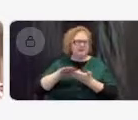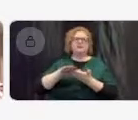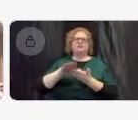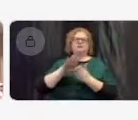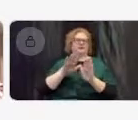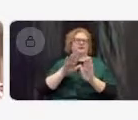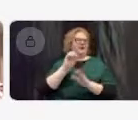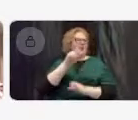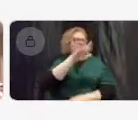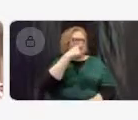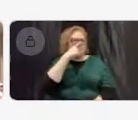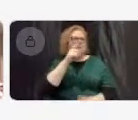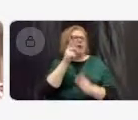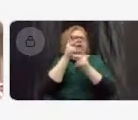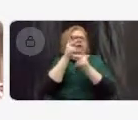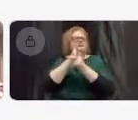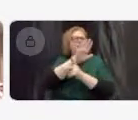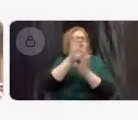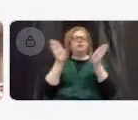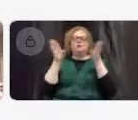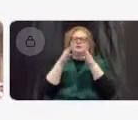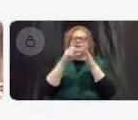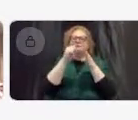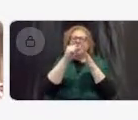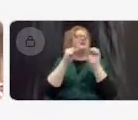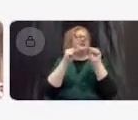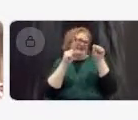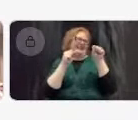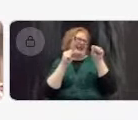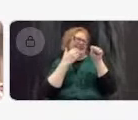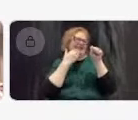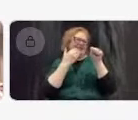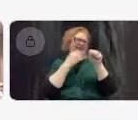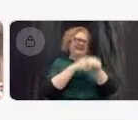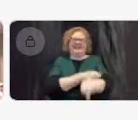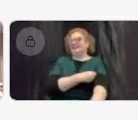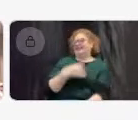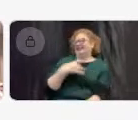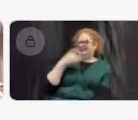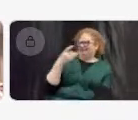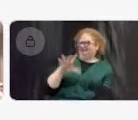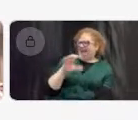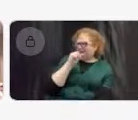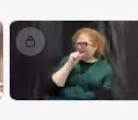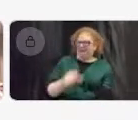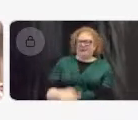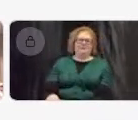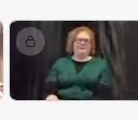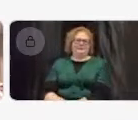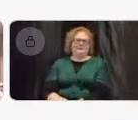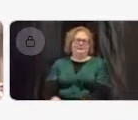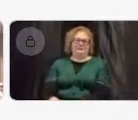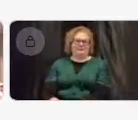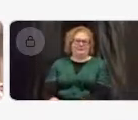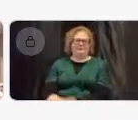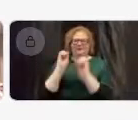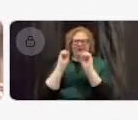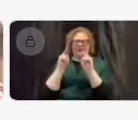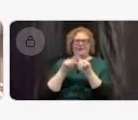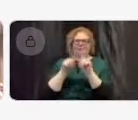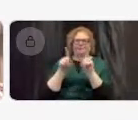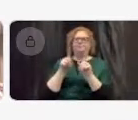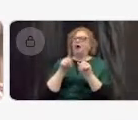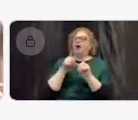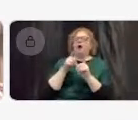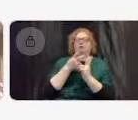speak inside the microphone, please? Thank you. There you go. There. Yes, thank you. I don't like my voice. Okay. They've been